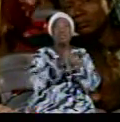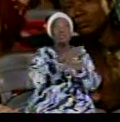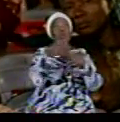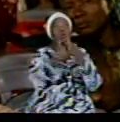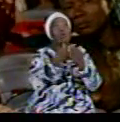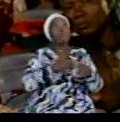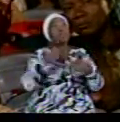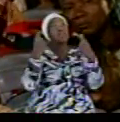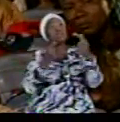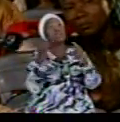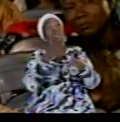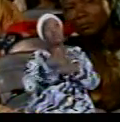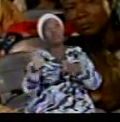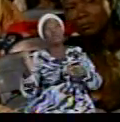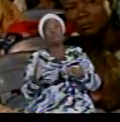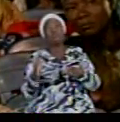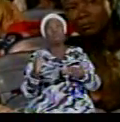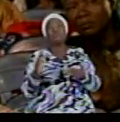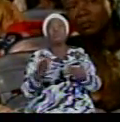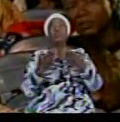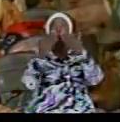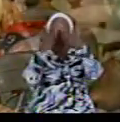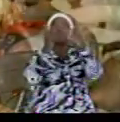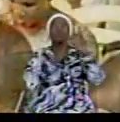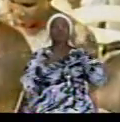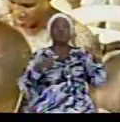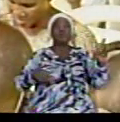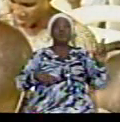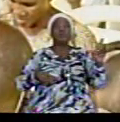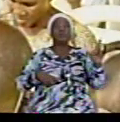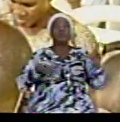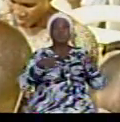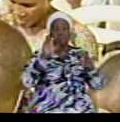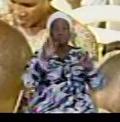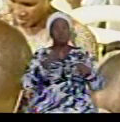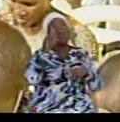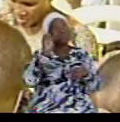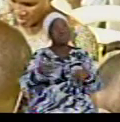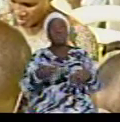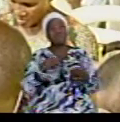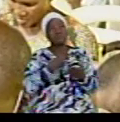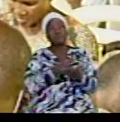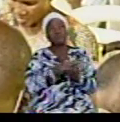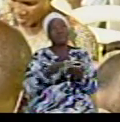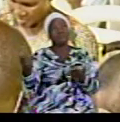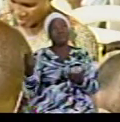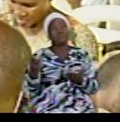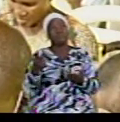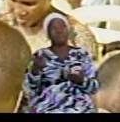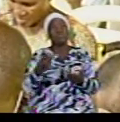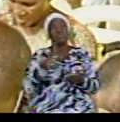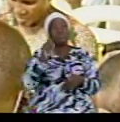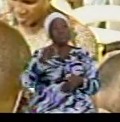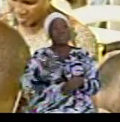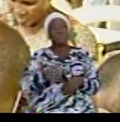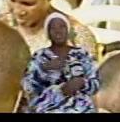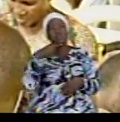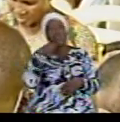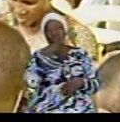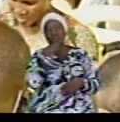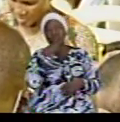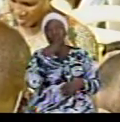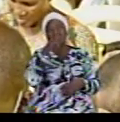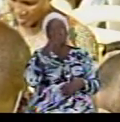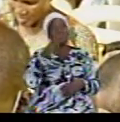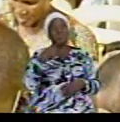sins away. Thank you, Lord. You cannot fail. You cannot lie.